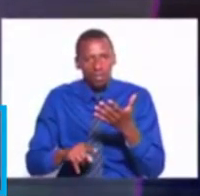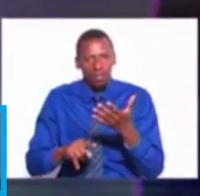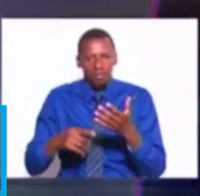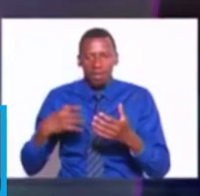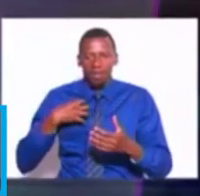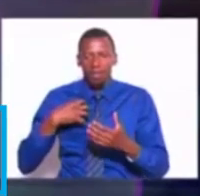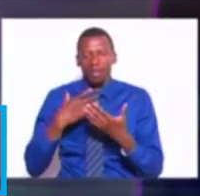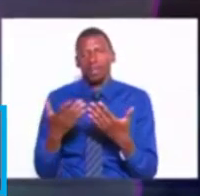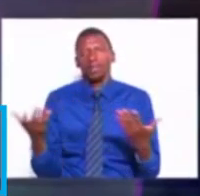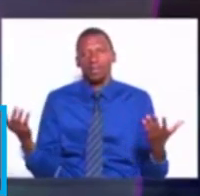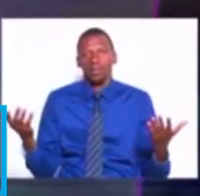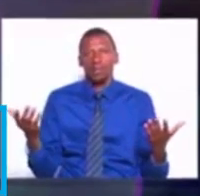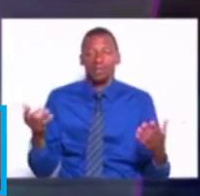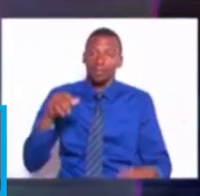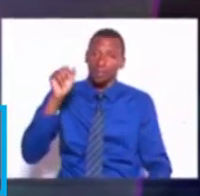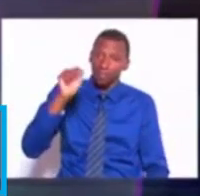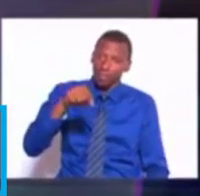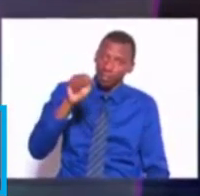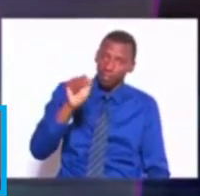Yes.